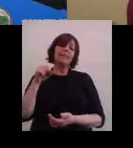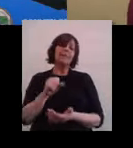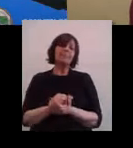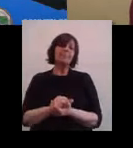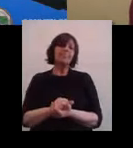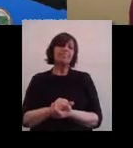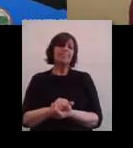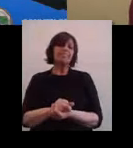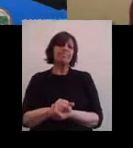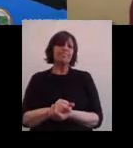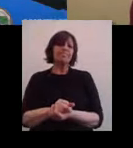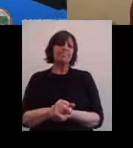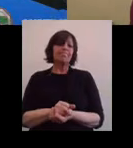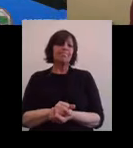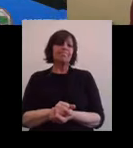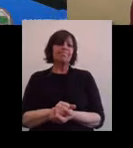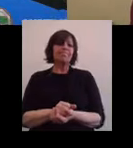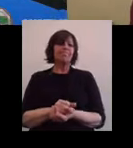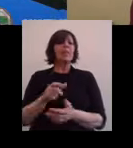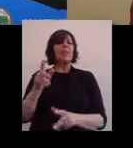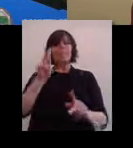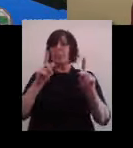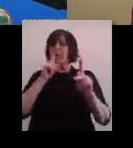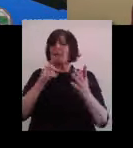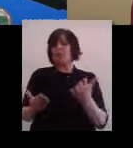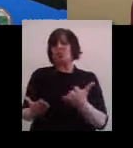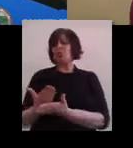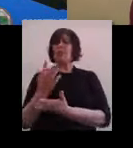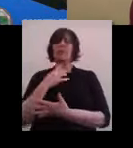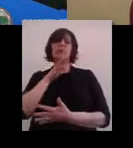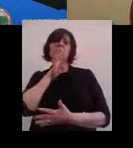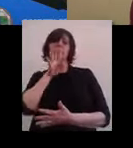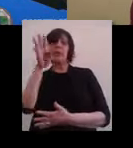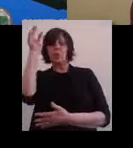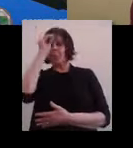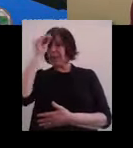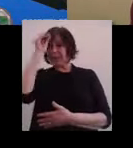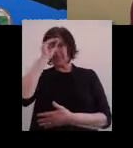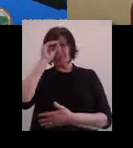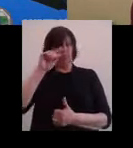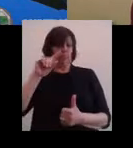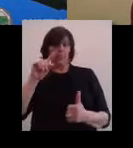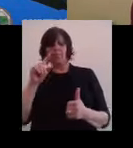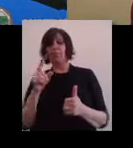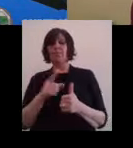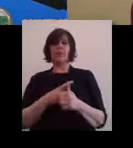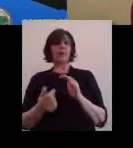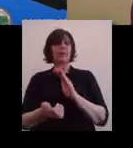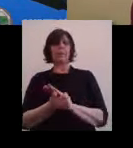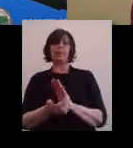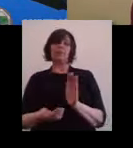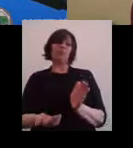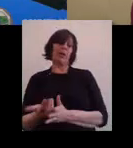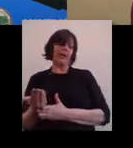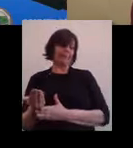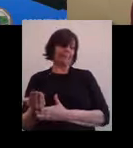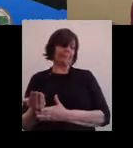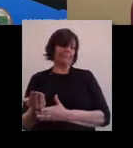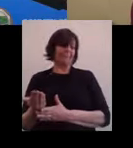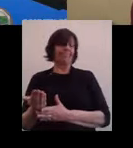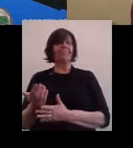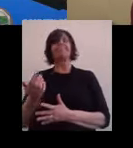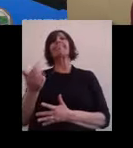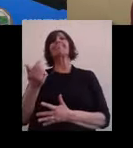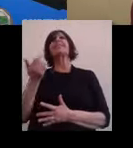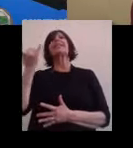events. People have a right to voice their opinion. They have a First Amendment right. We are certainly going to be concerned about if they're congregating in a